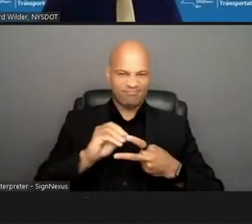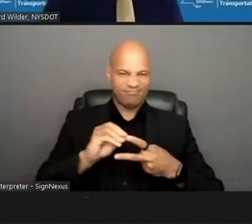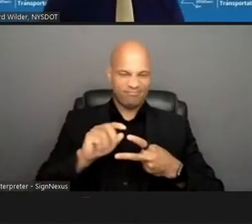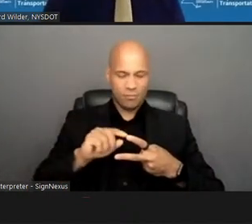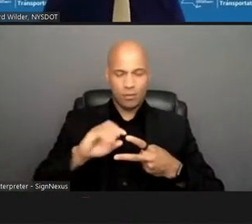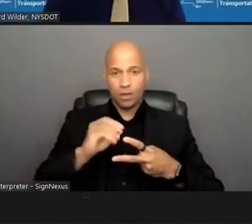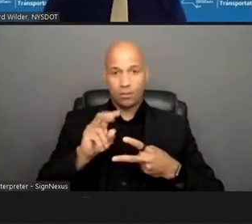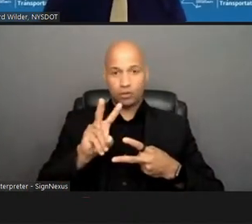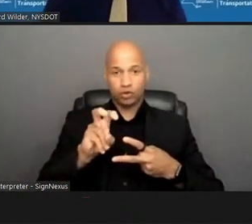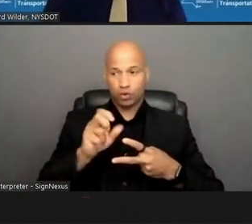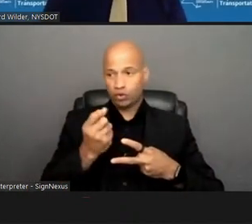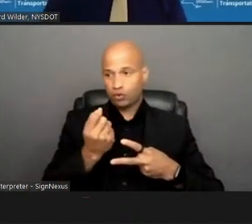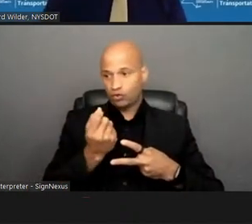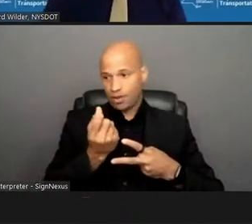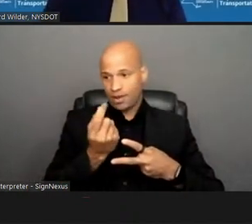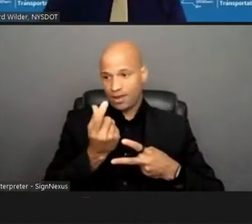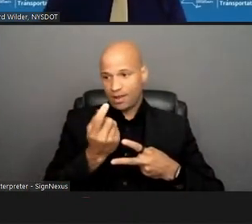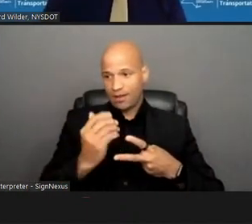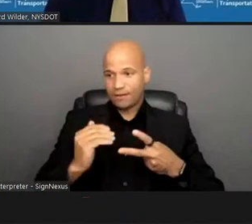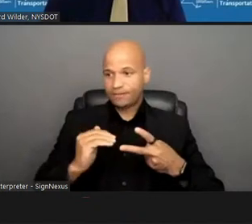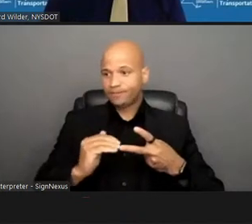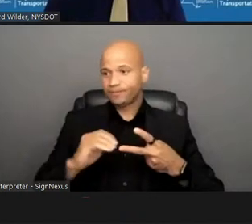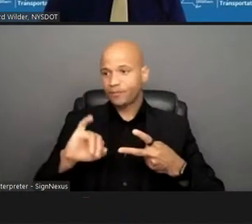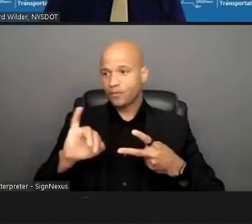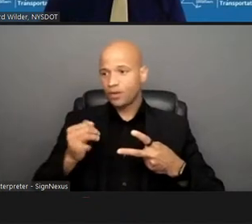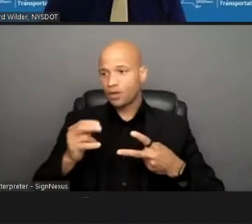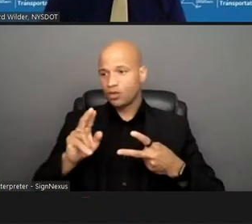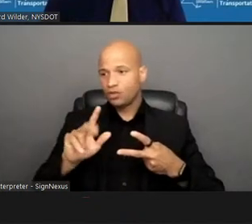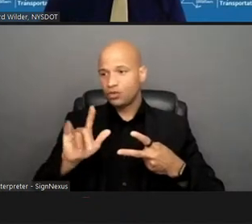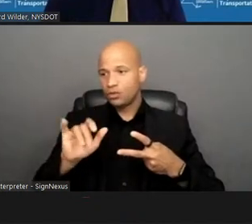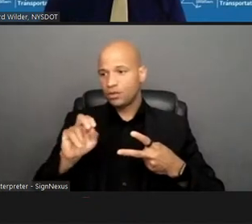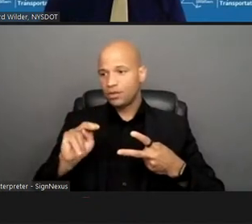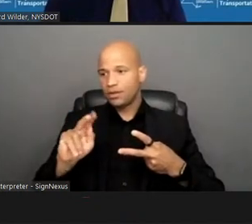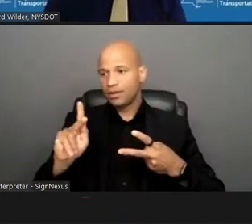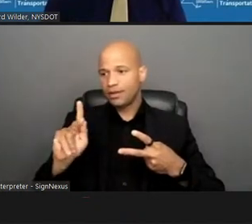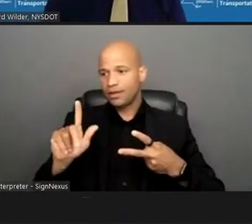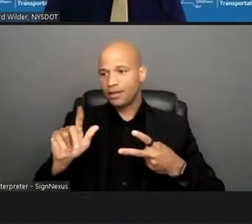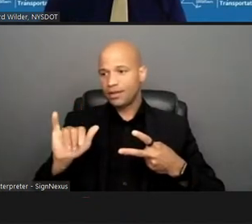list is Christopher Ryan followed by Julian Klein